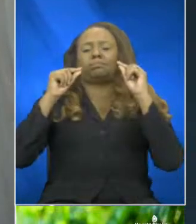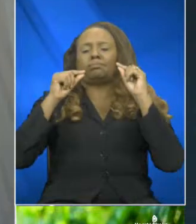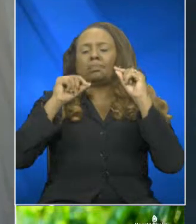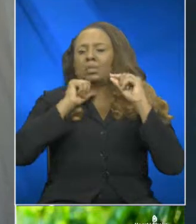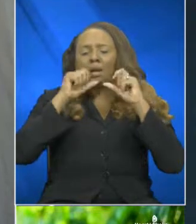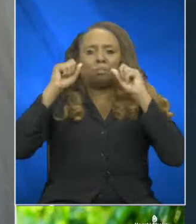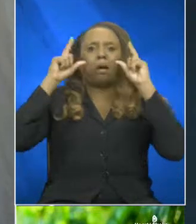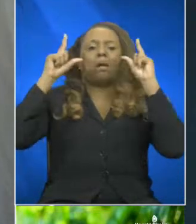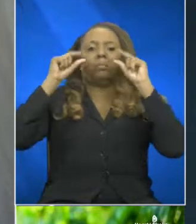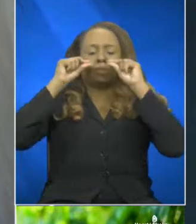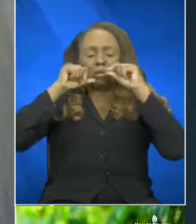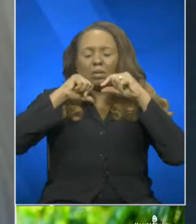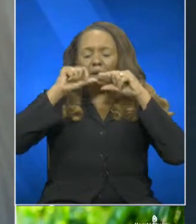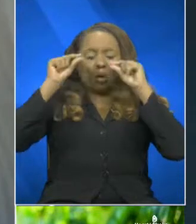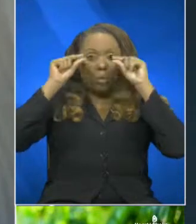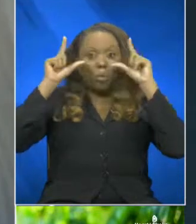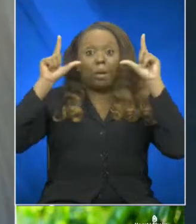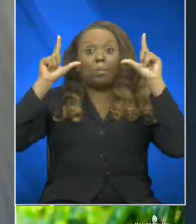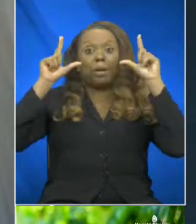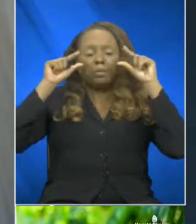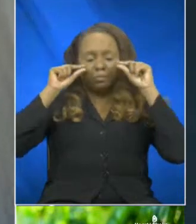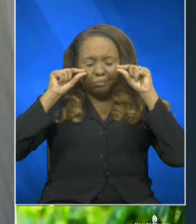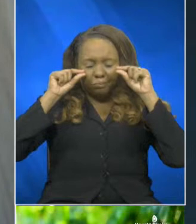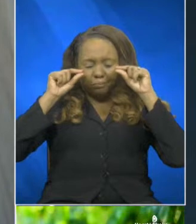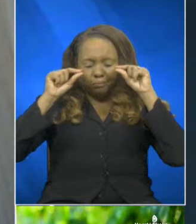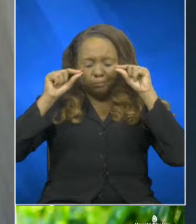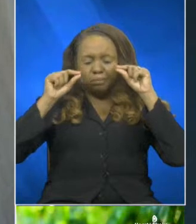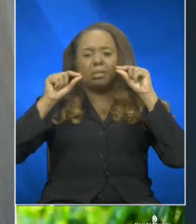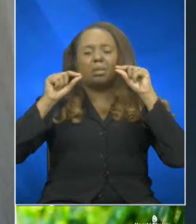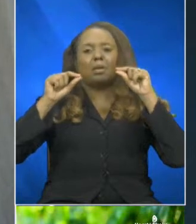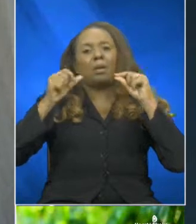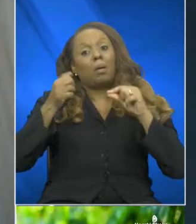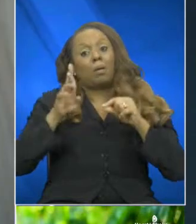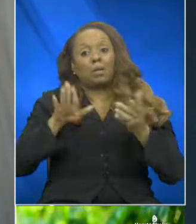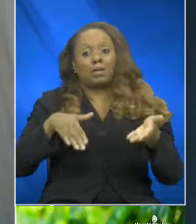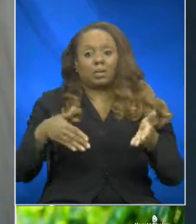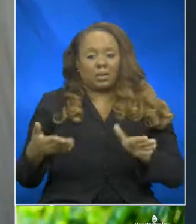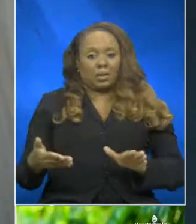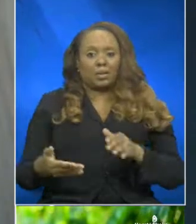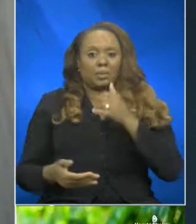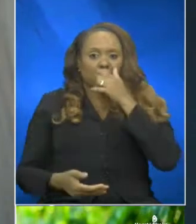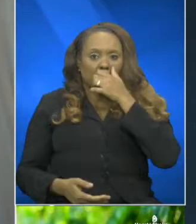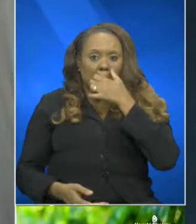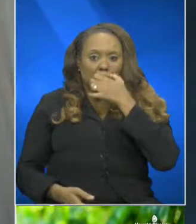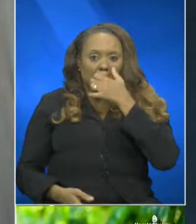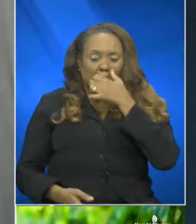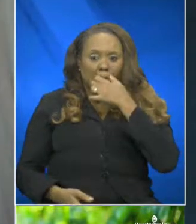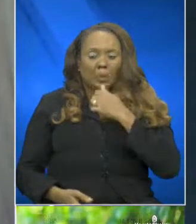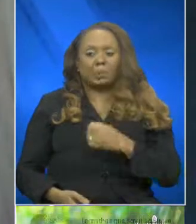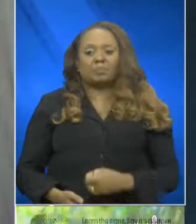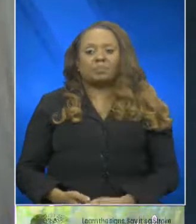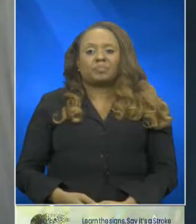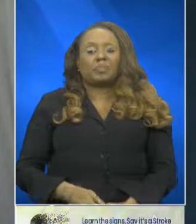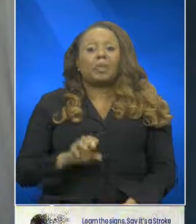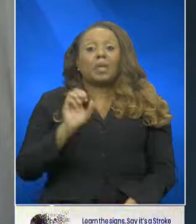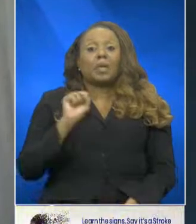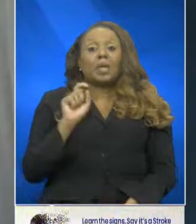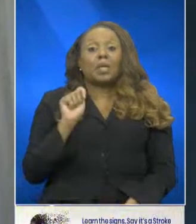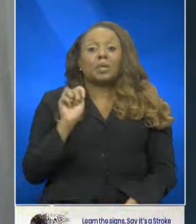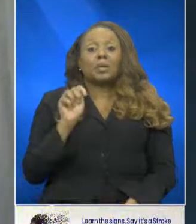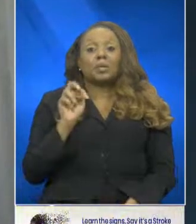in the past Barbadians have referred to them as Passovers, but strokes kill. That is the first thing that you need to